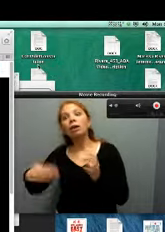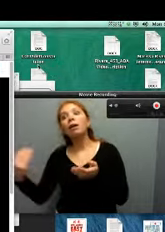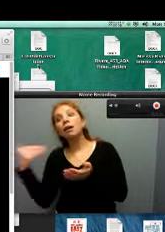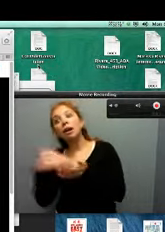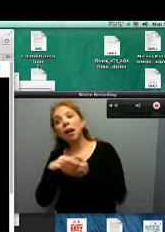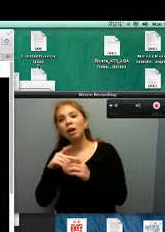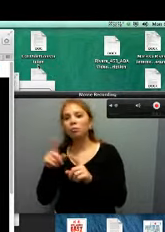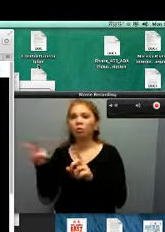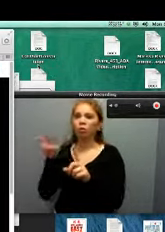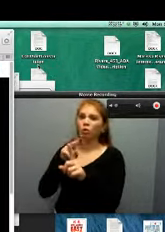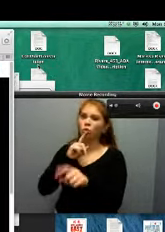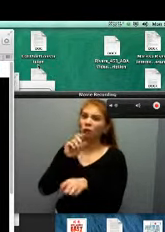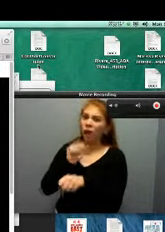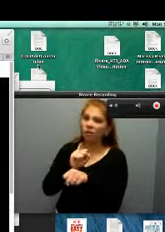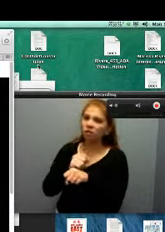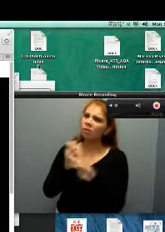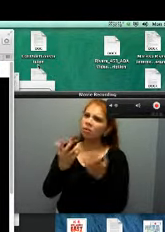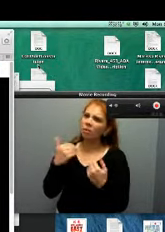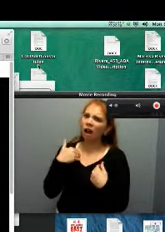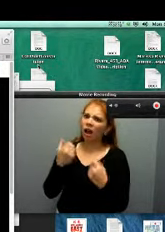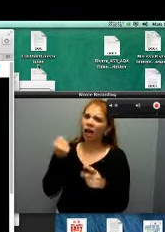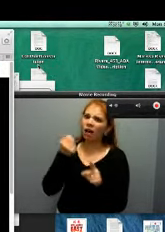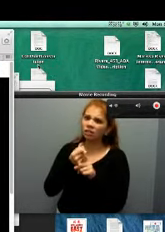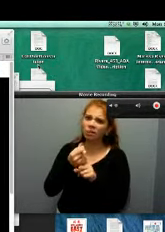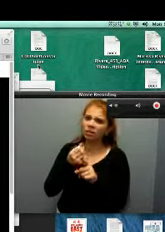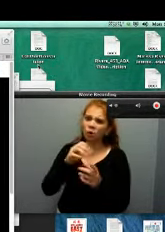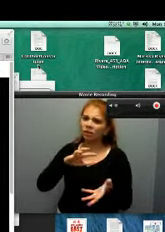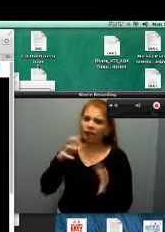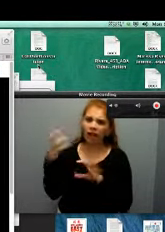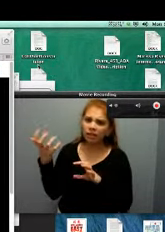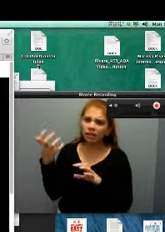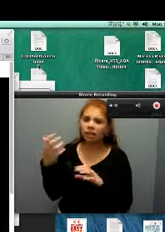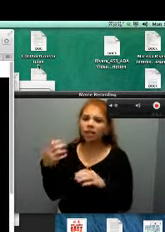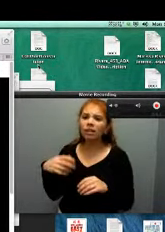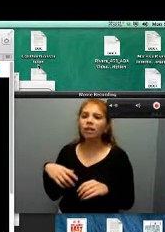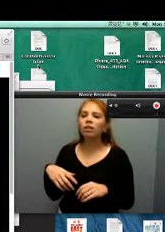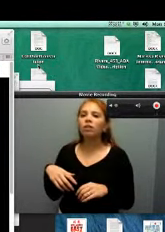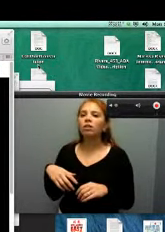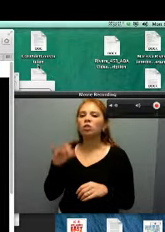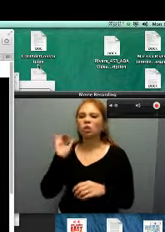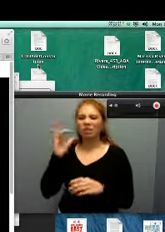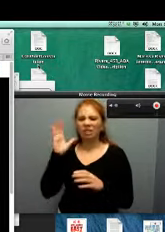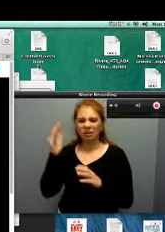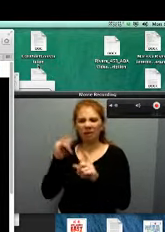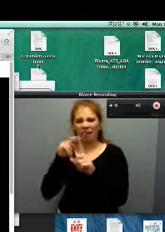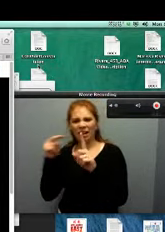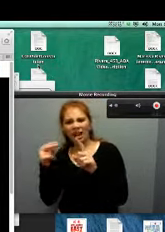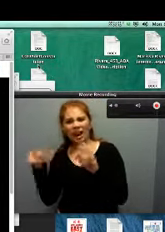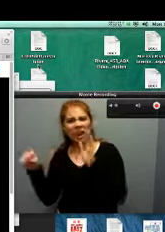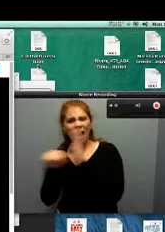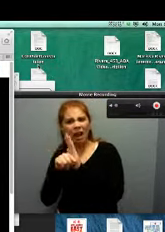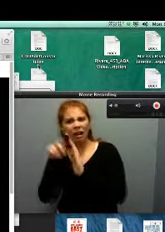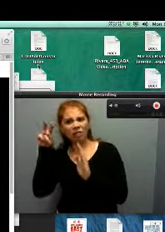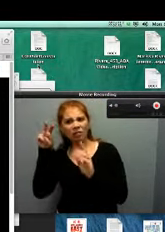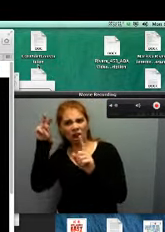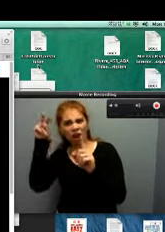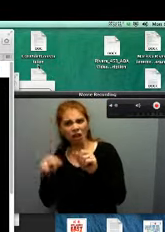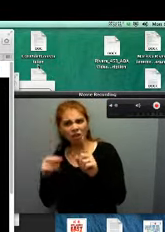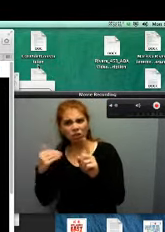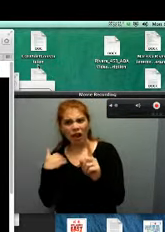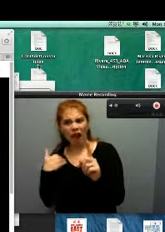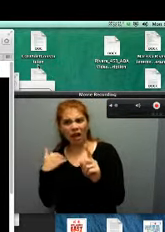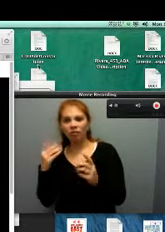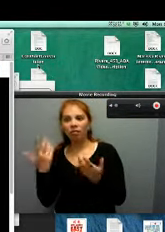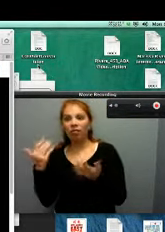reality, he may have had some kind of accident. But because of that negative connotation you have, he'll be